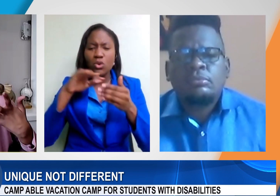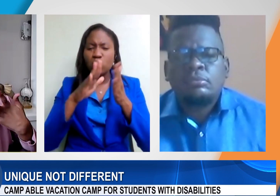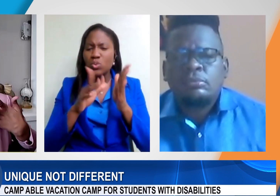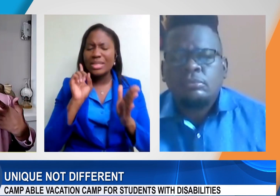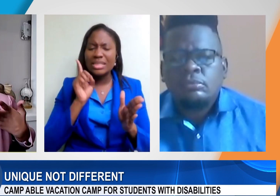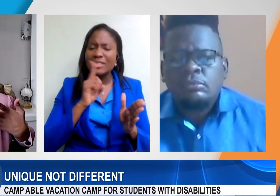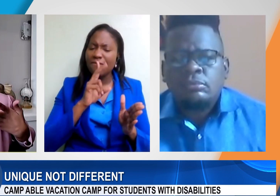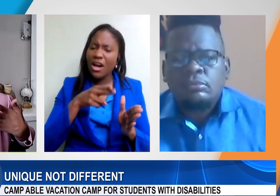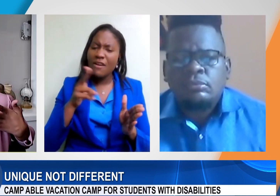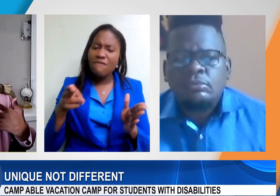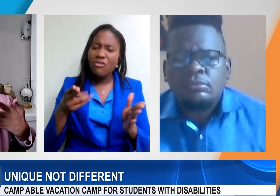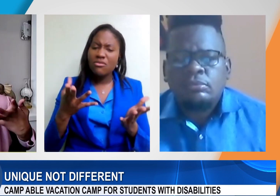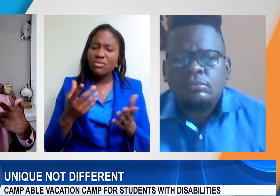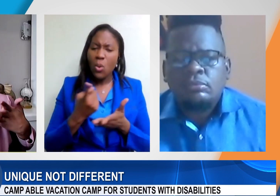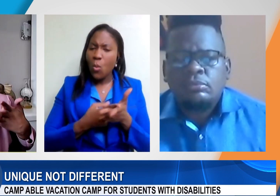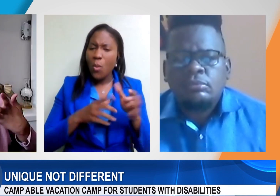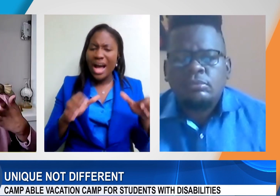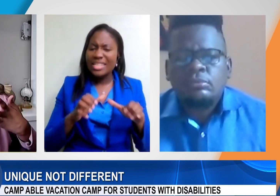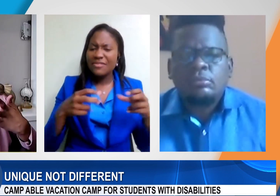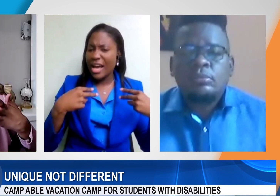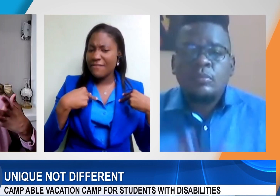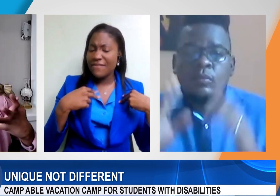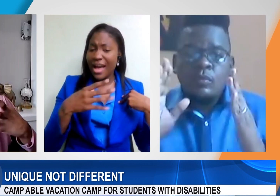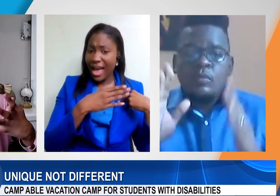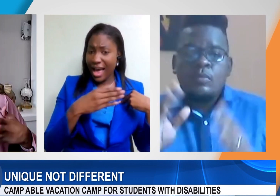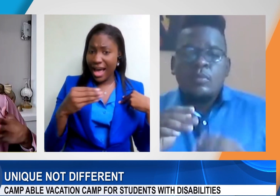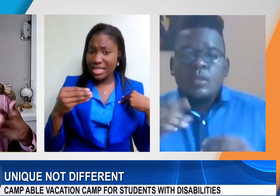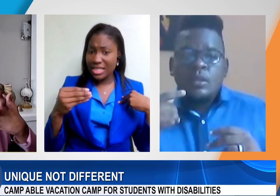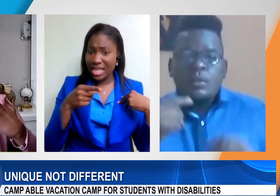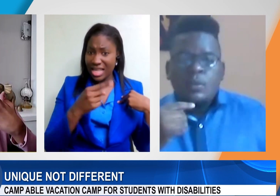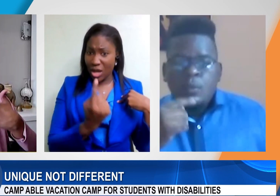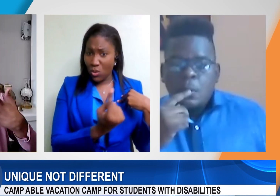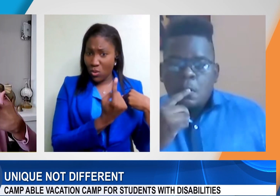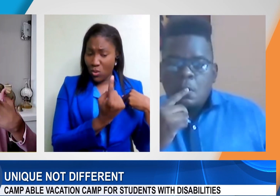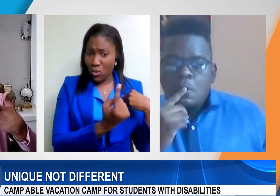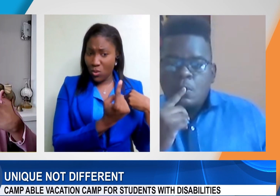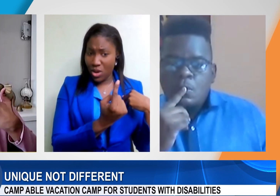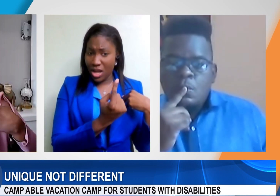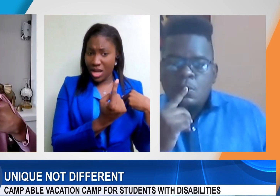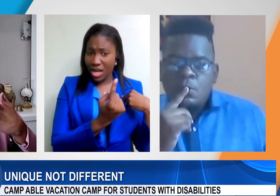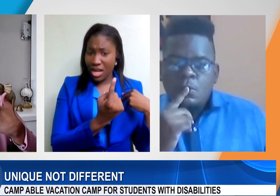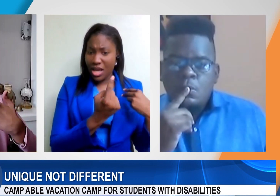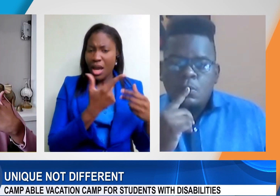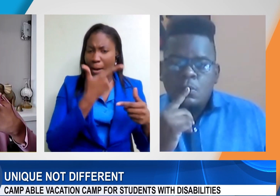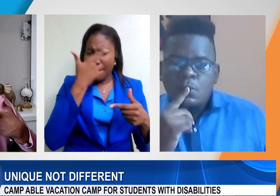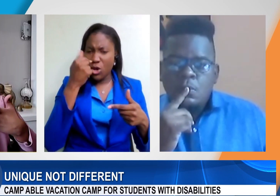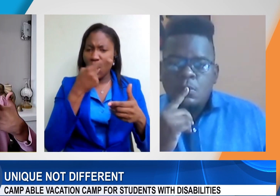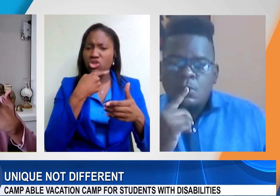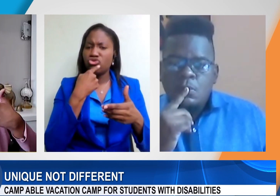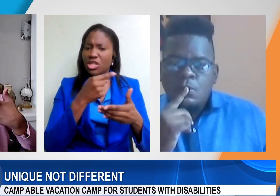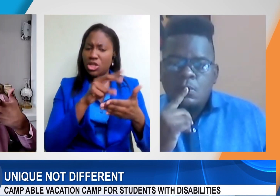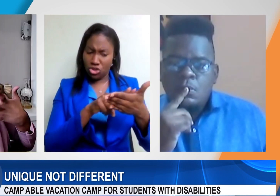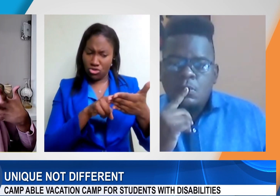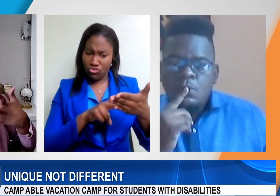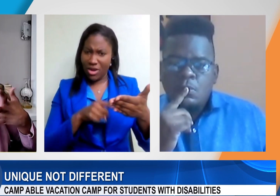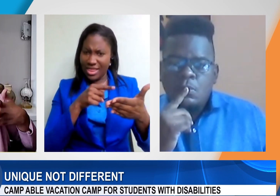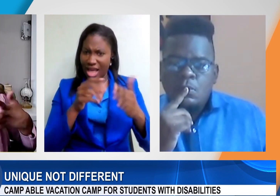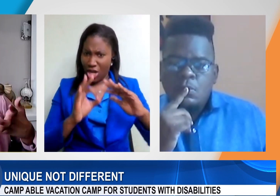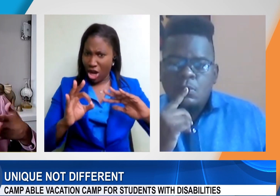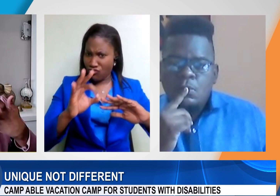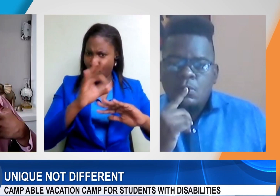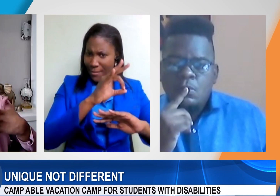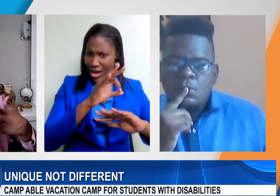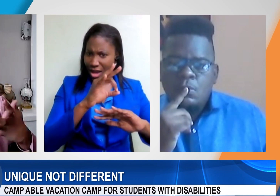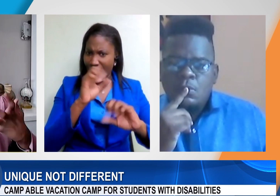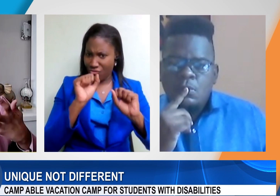of hearing? And is it only for... Because what I read is the Caribbean, right? Involved Caribbean. So